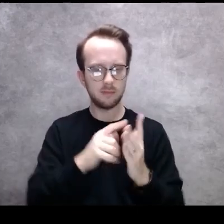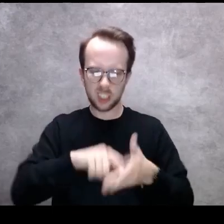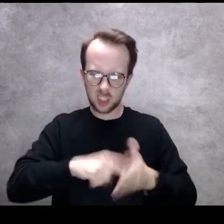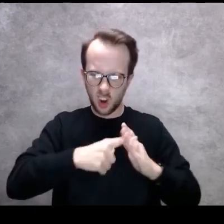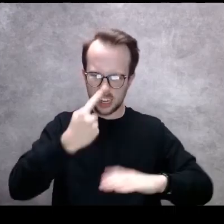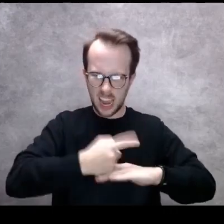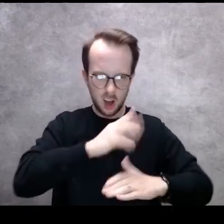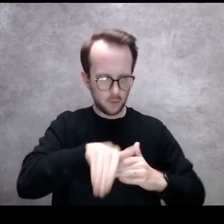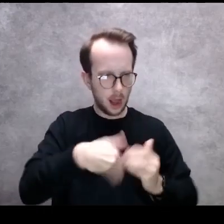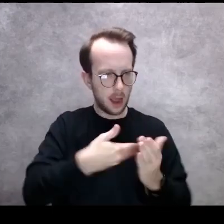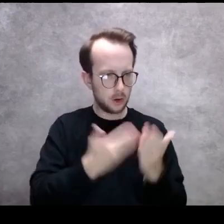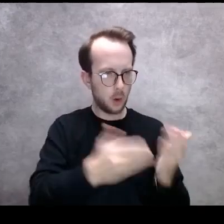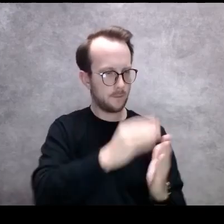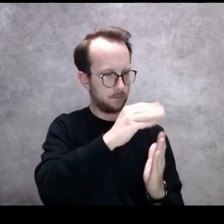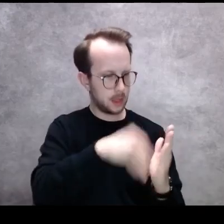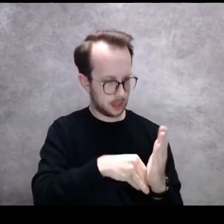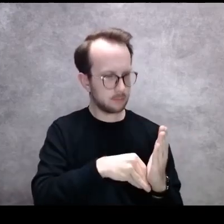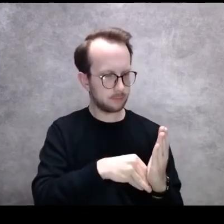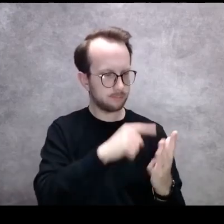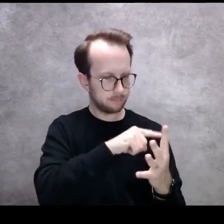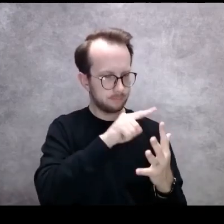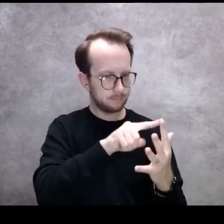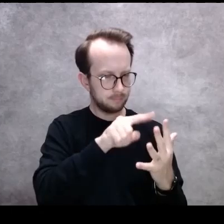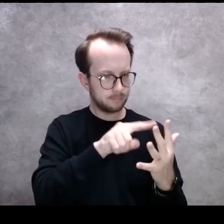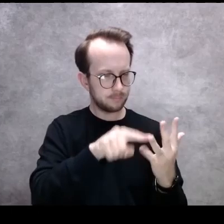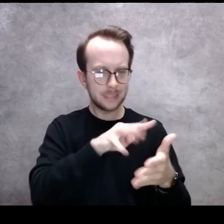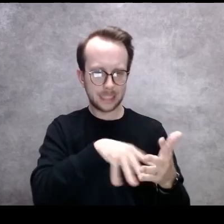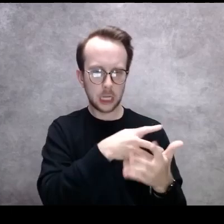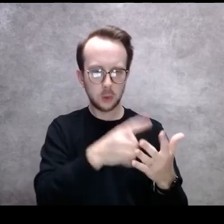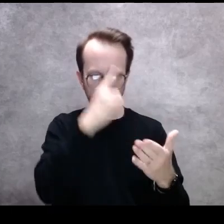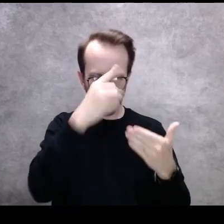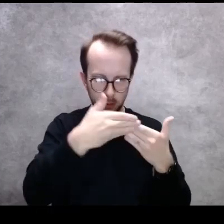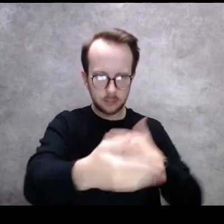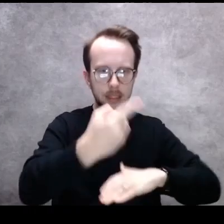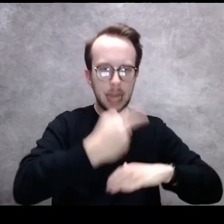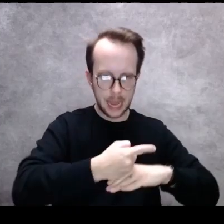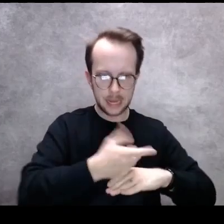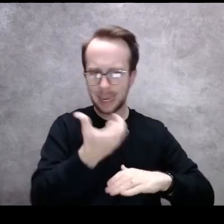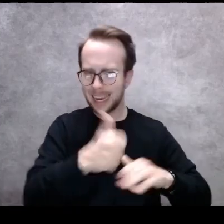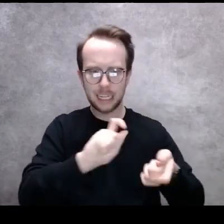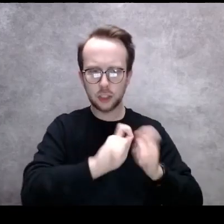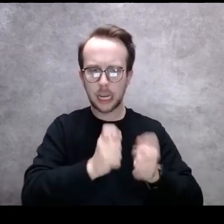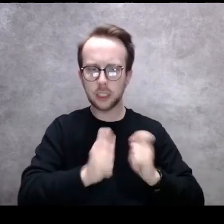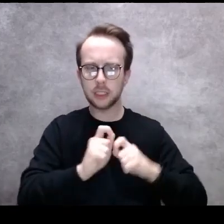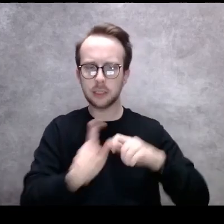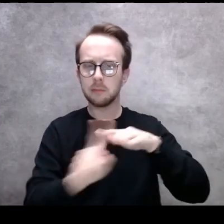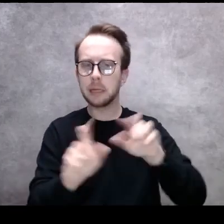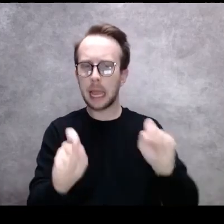day to outline the daily routine and any changes that may occur in the schedule.